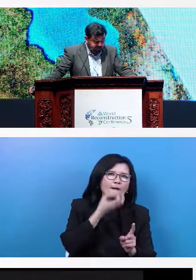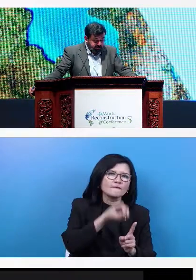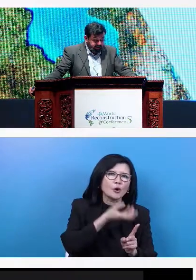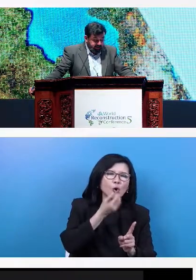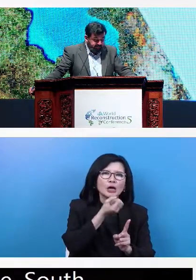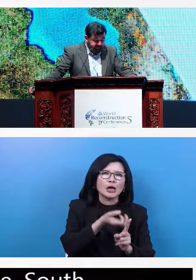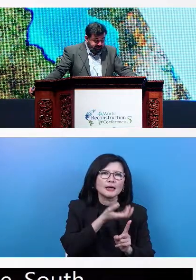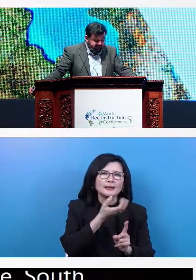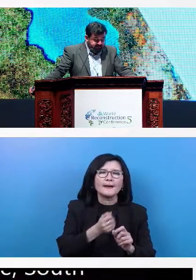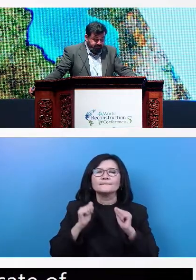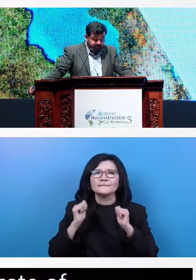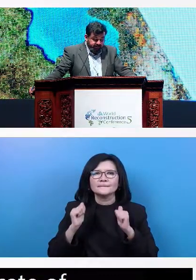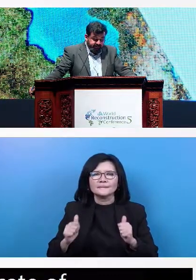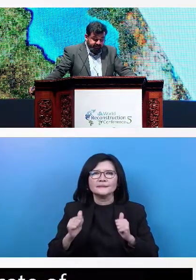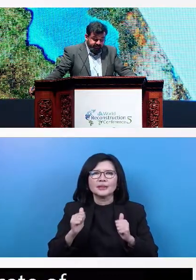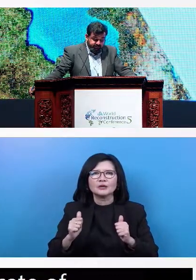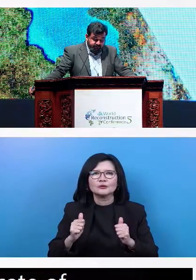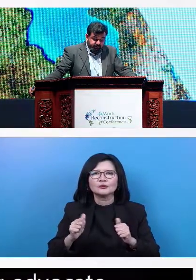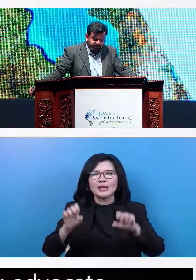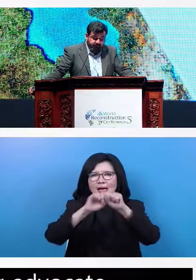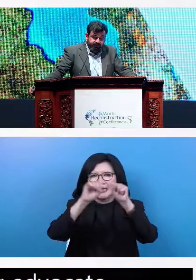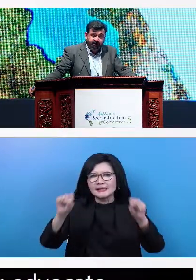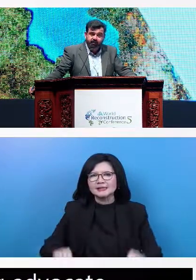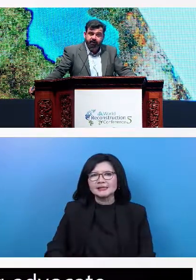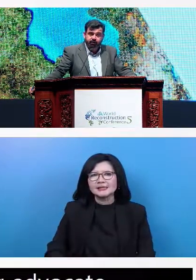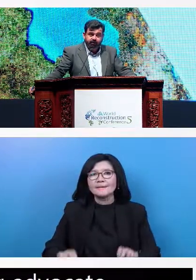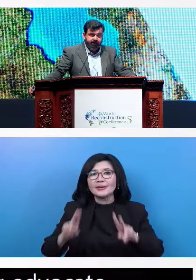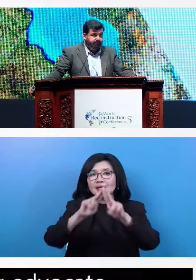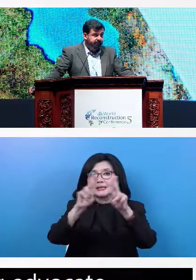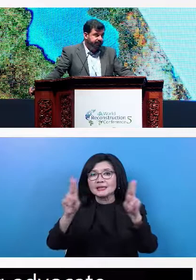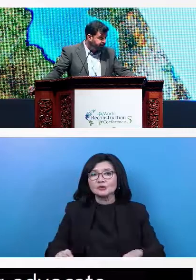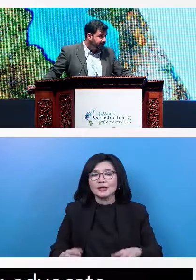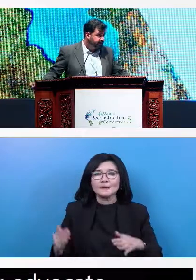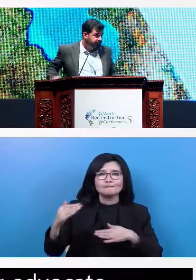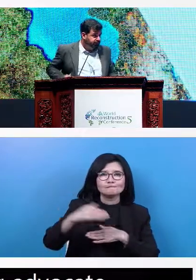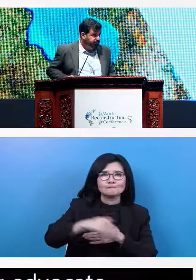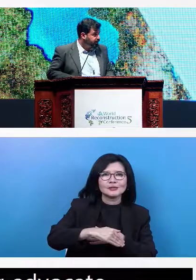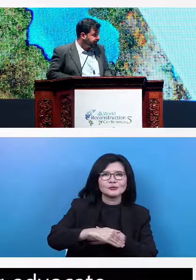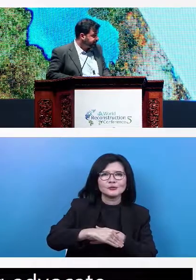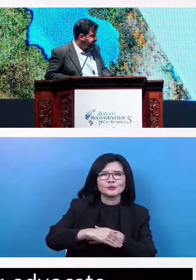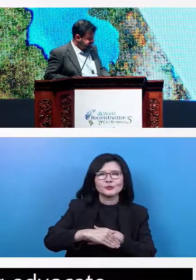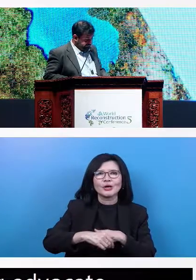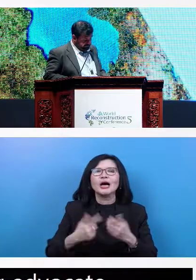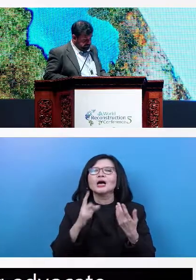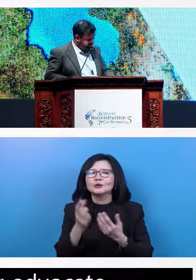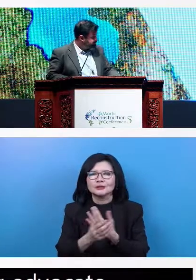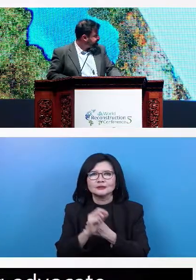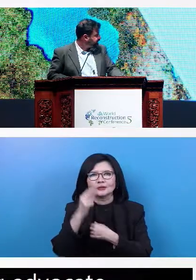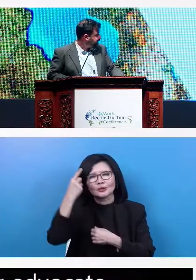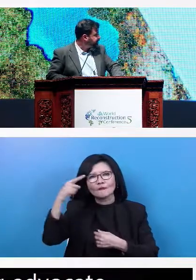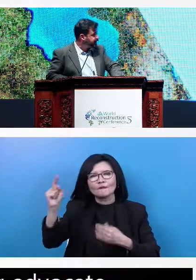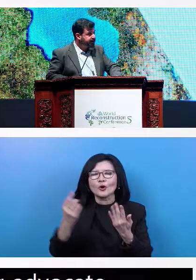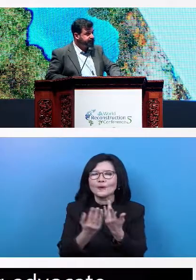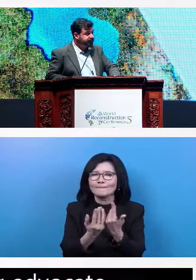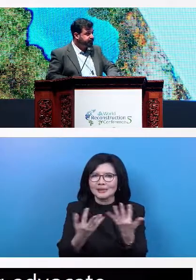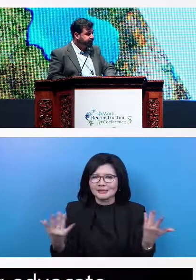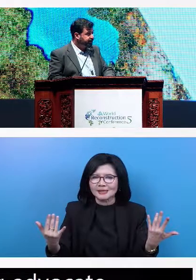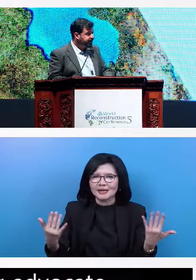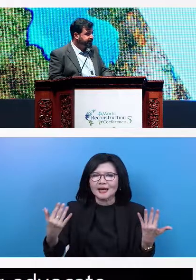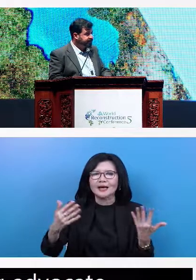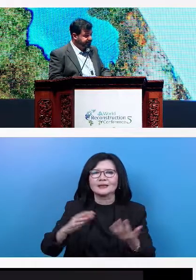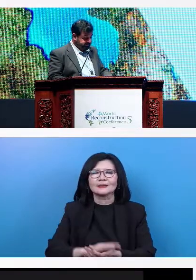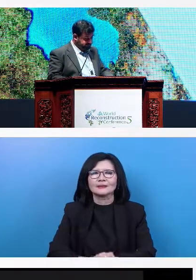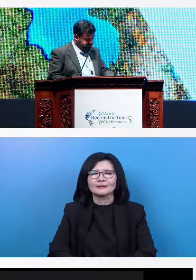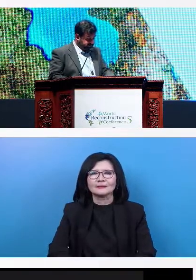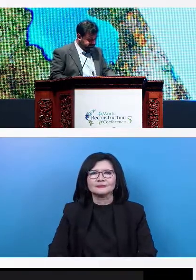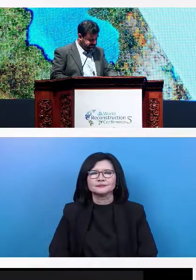to community-led capacities, preparedness, and response facilitated by local government. We all are Bijay. So thank you very much for joining